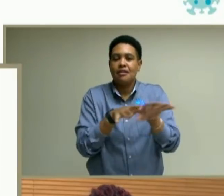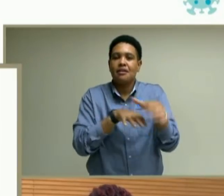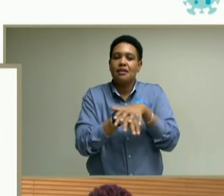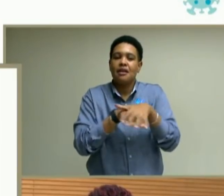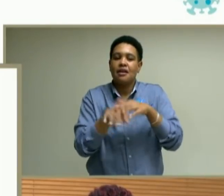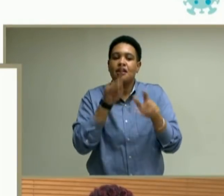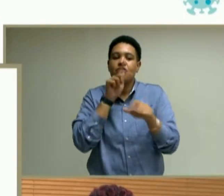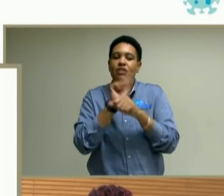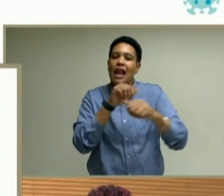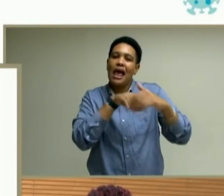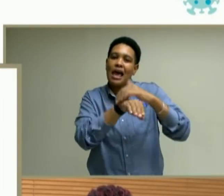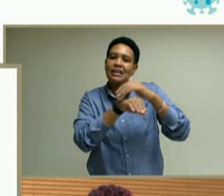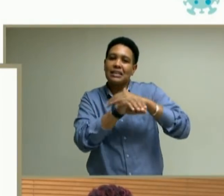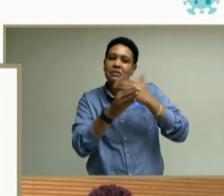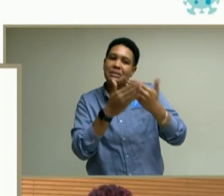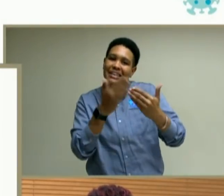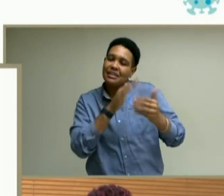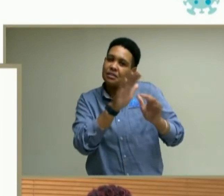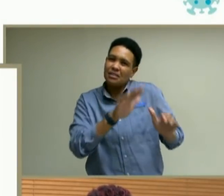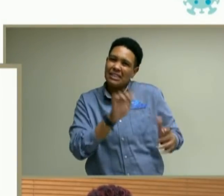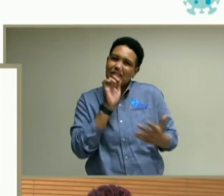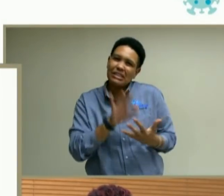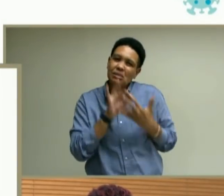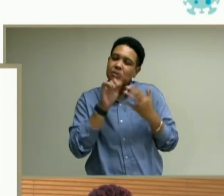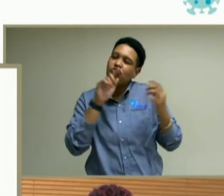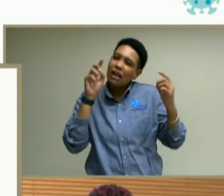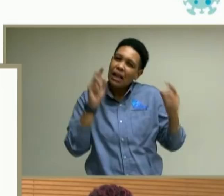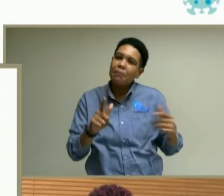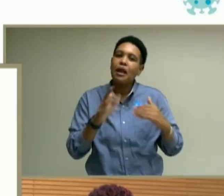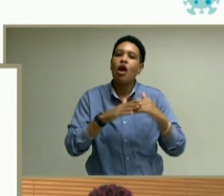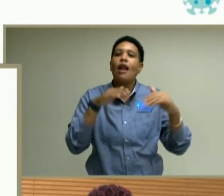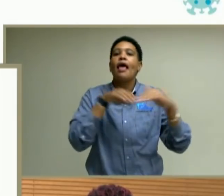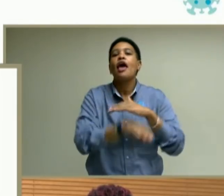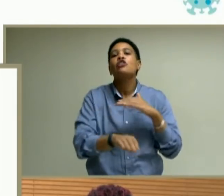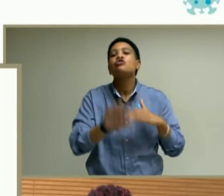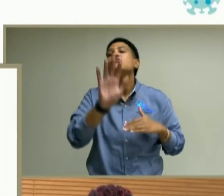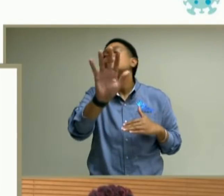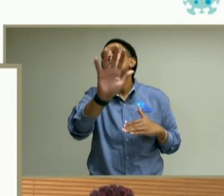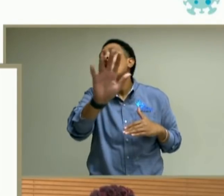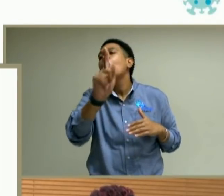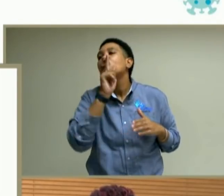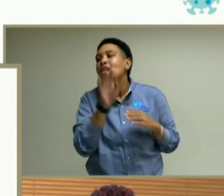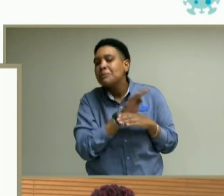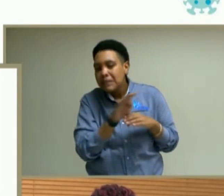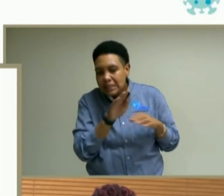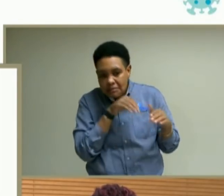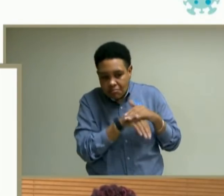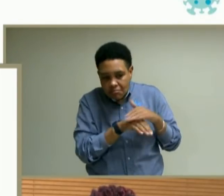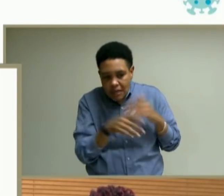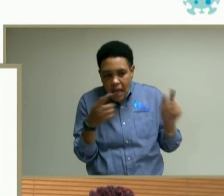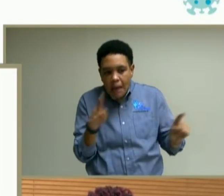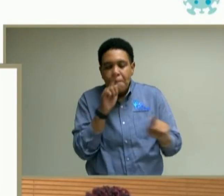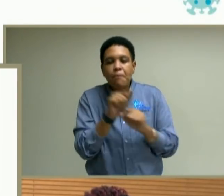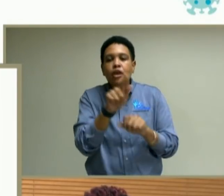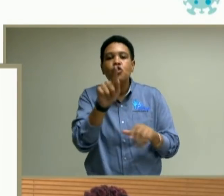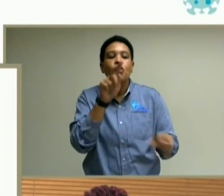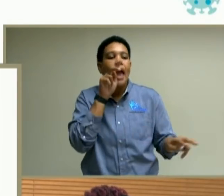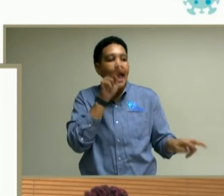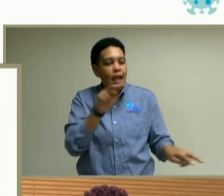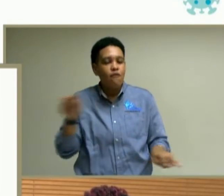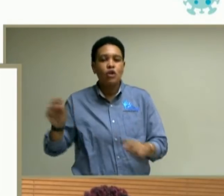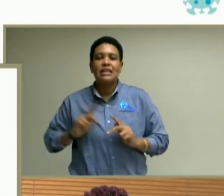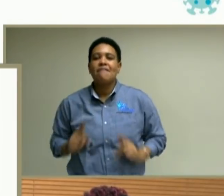is accessible, easily accessible, especially immediately on entry to your business. Make sure you're enforcing